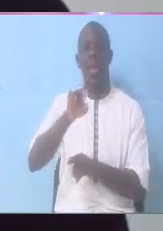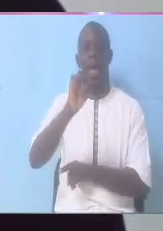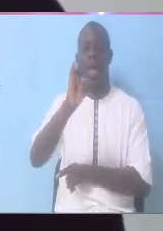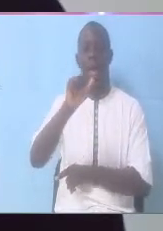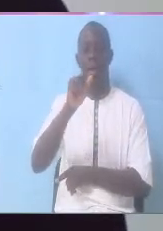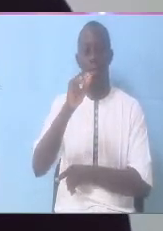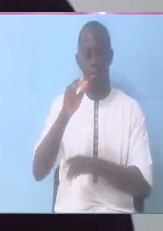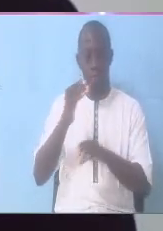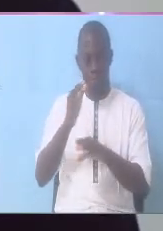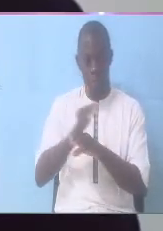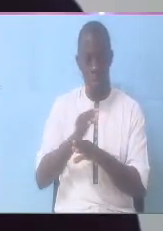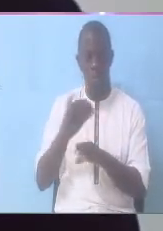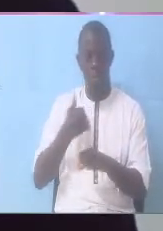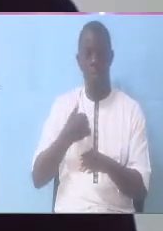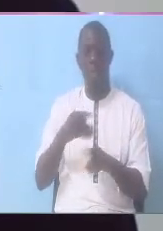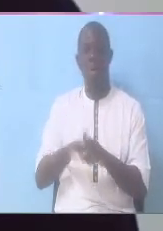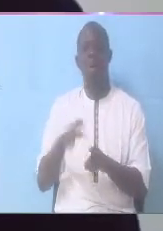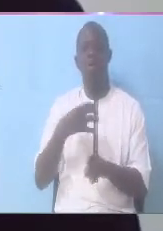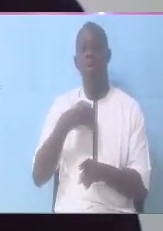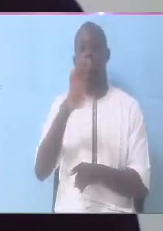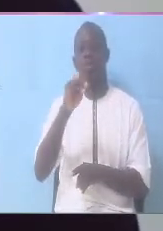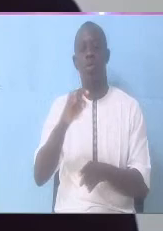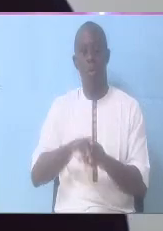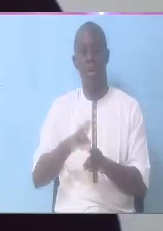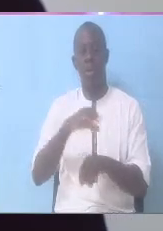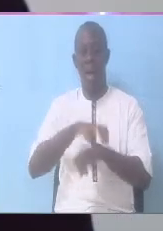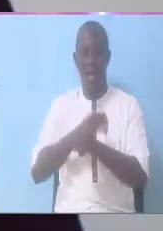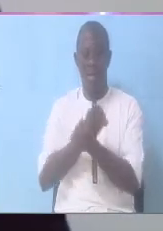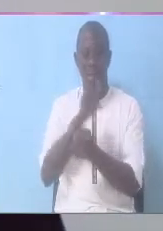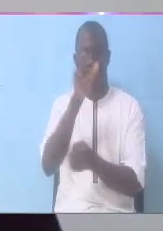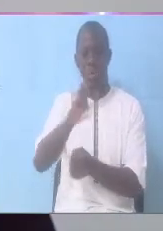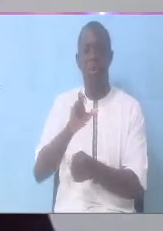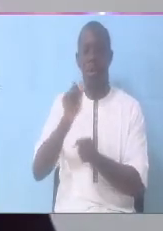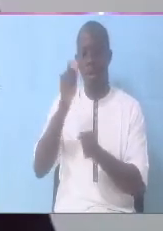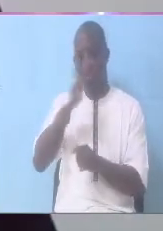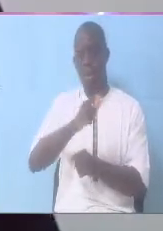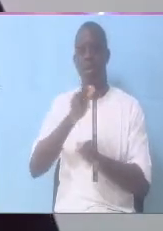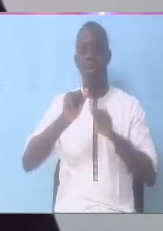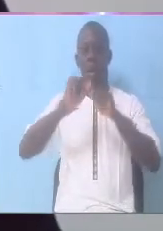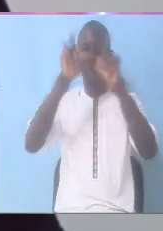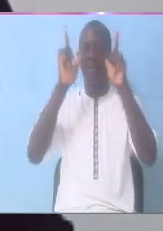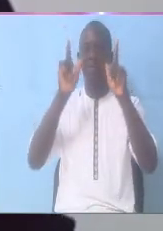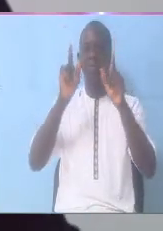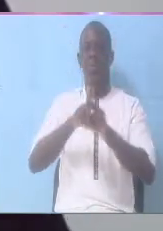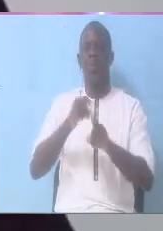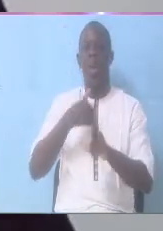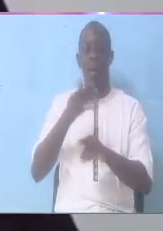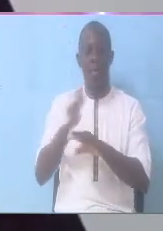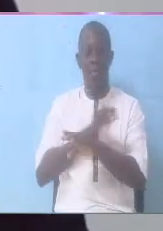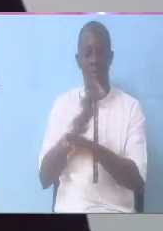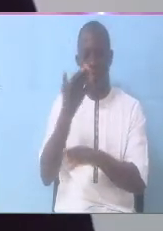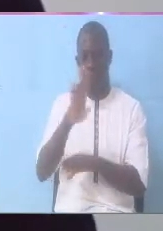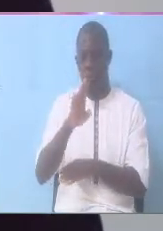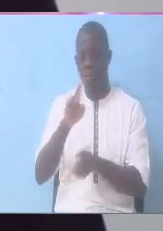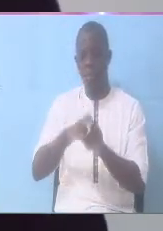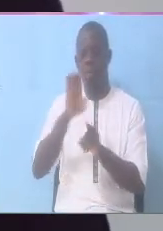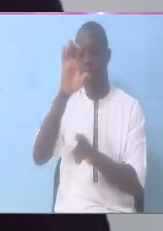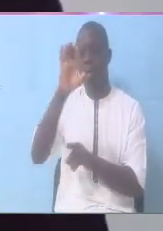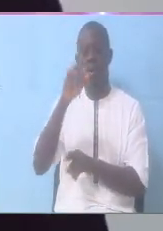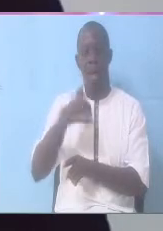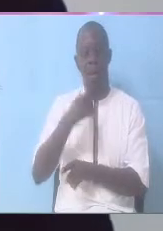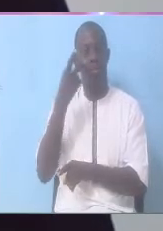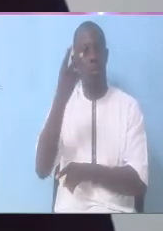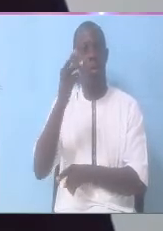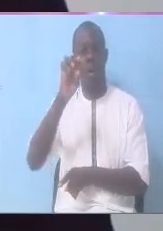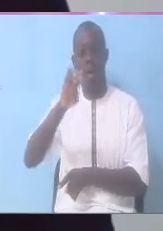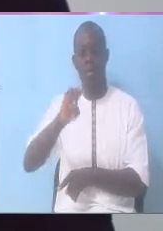But then, he was just a lucky guy and lucky to be alive. So I was coming from the laundry. I took Jammeh's clothes. I was coming from the laundry. I saw Mustafa